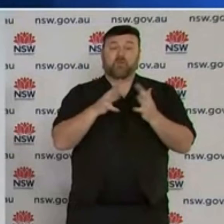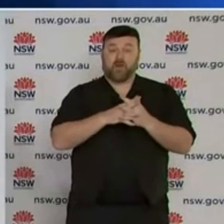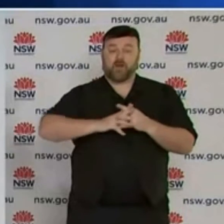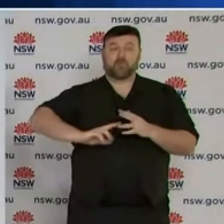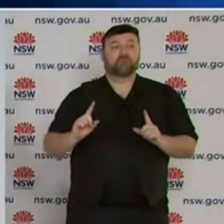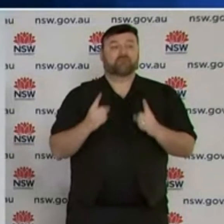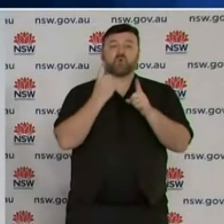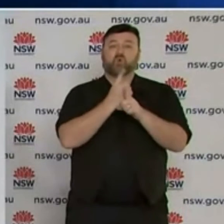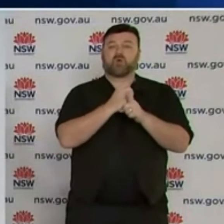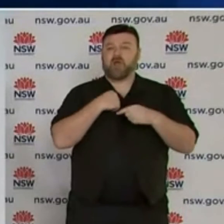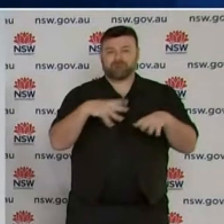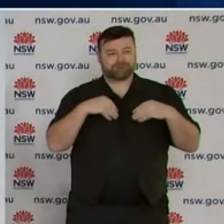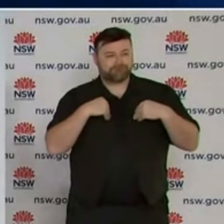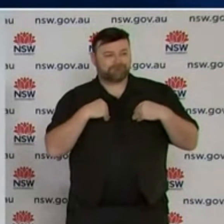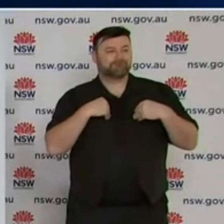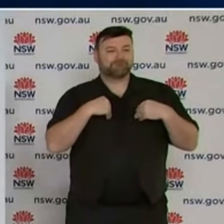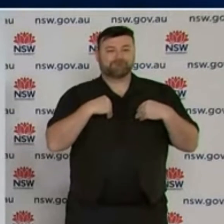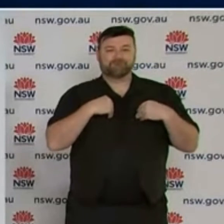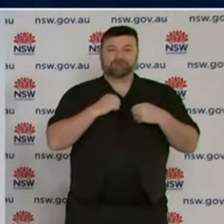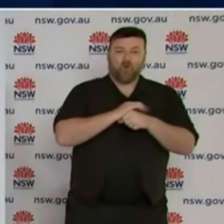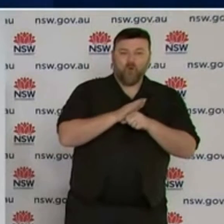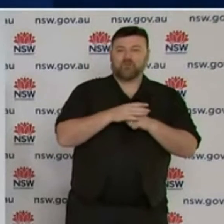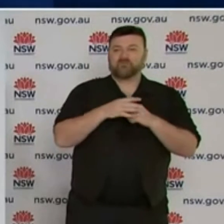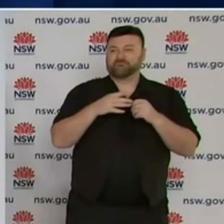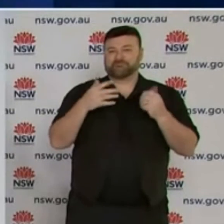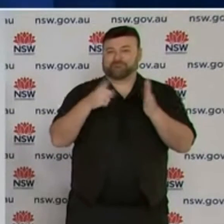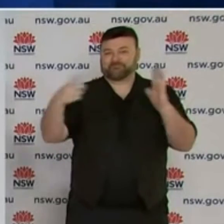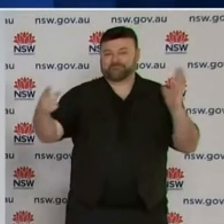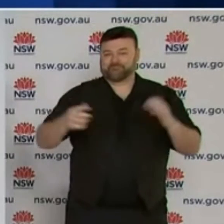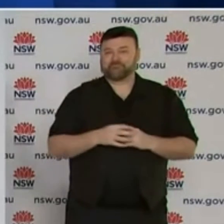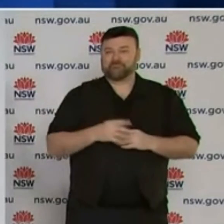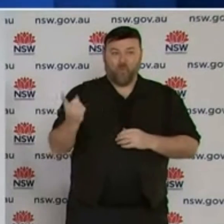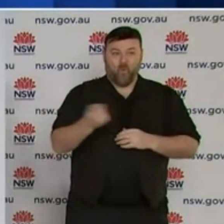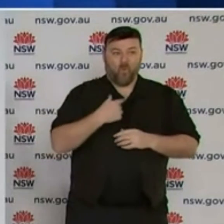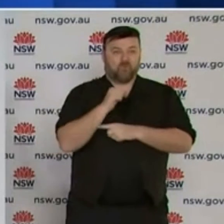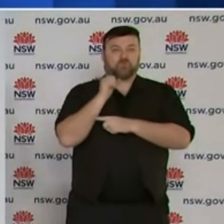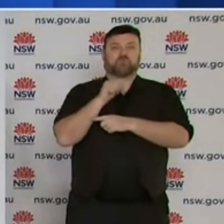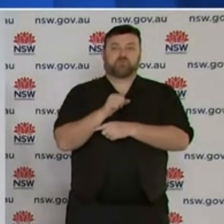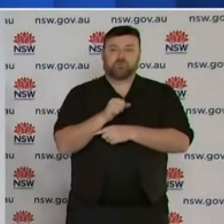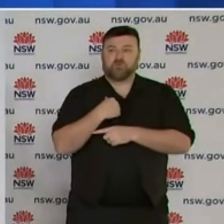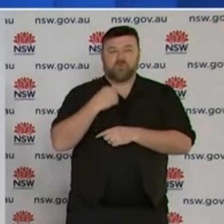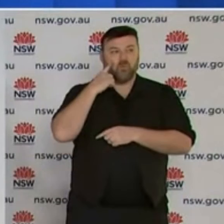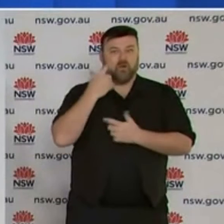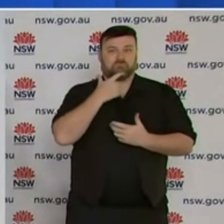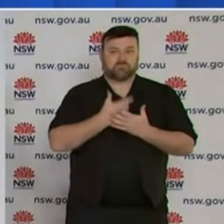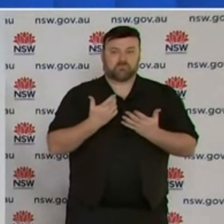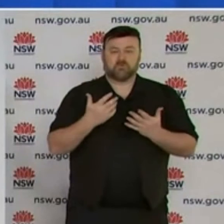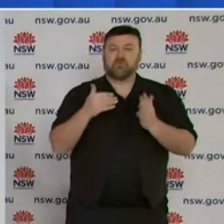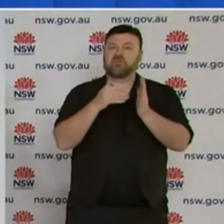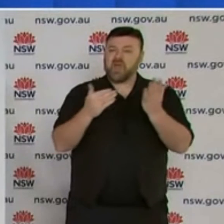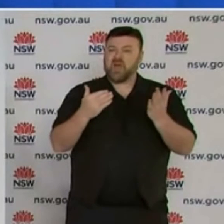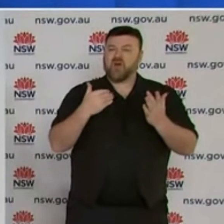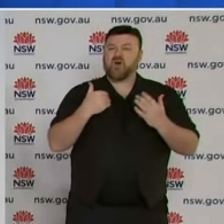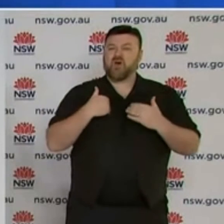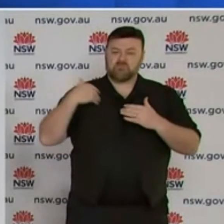about living with COVID and not being able to have zero cases, it was quite confronting and shocking for people. But I think